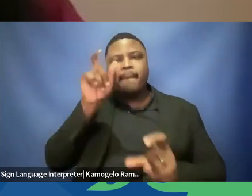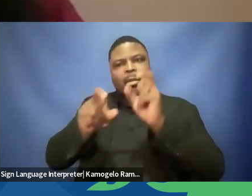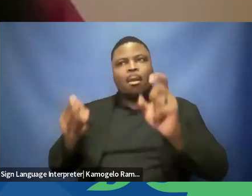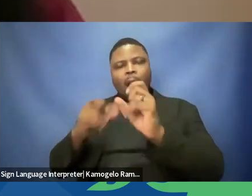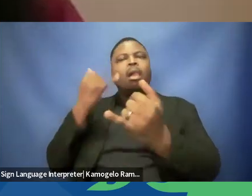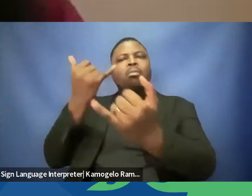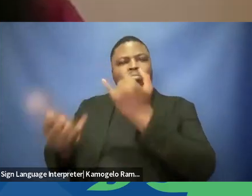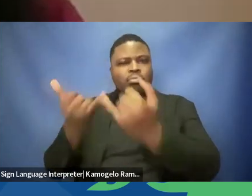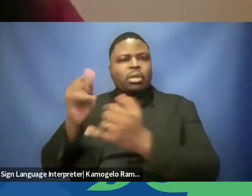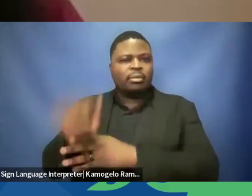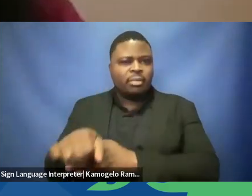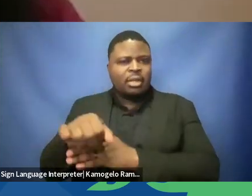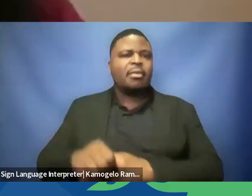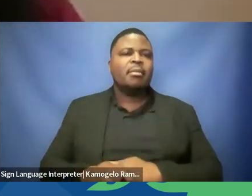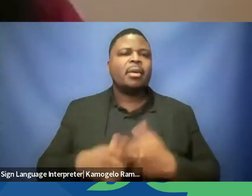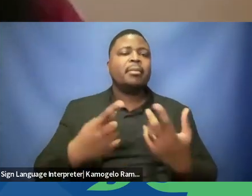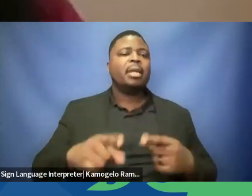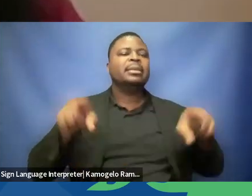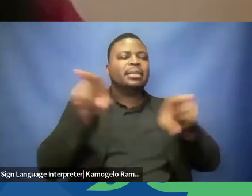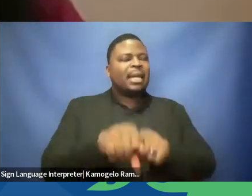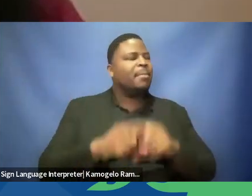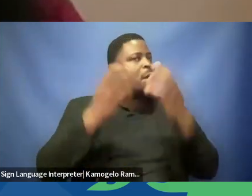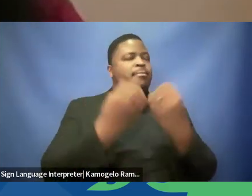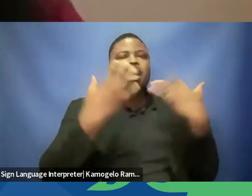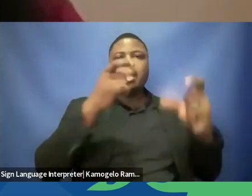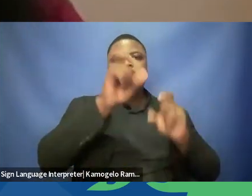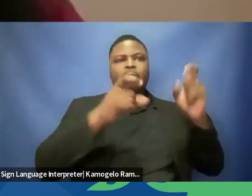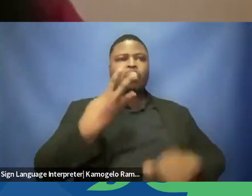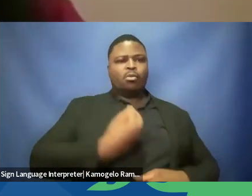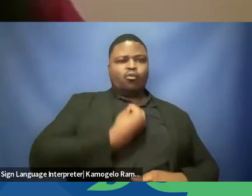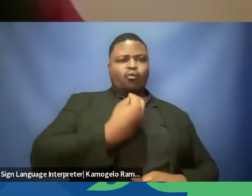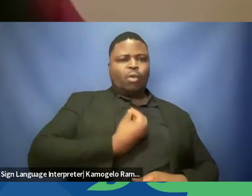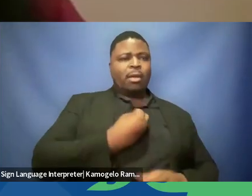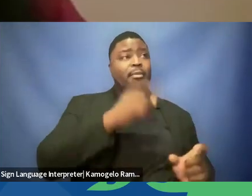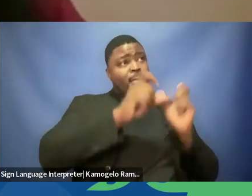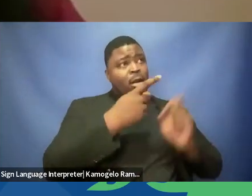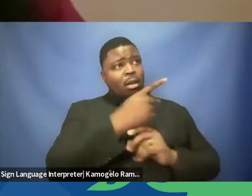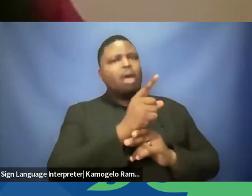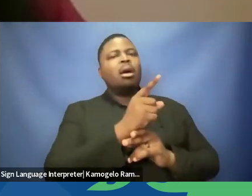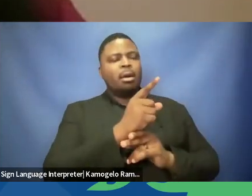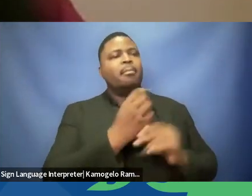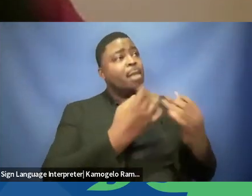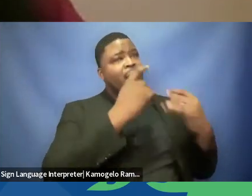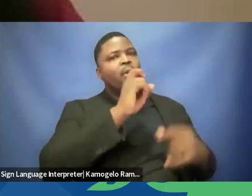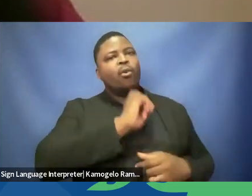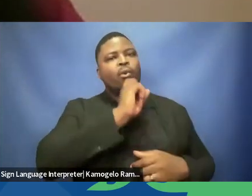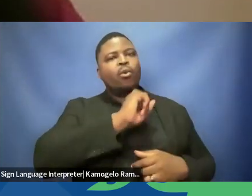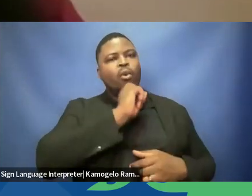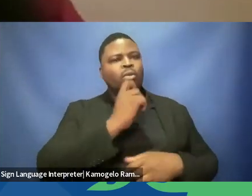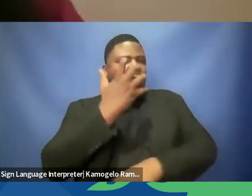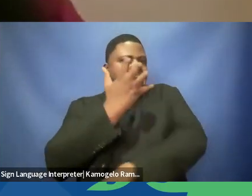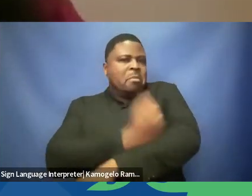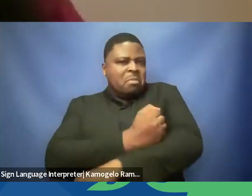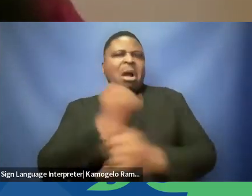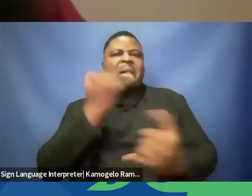very common amongst our heterosexual populations and young people. So harm reduction recognizes